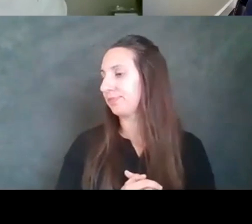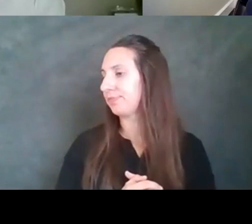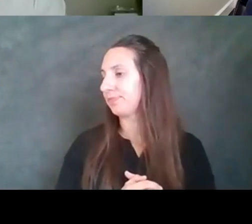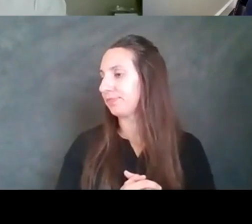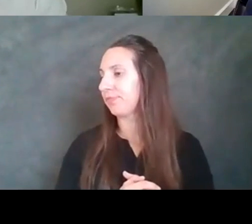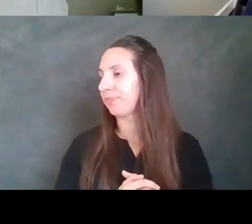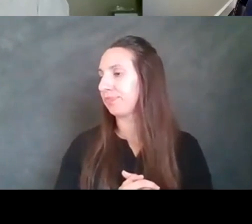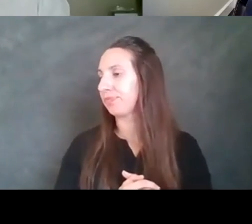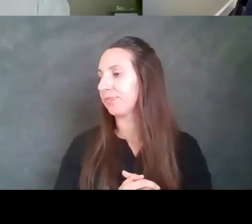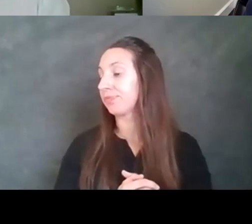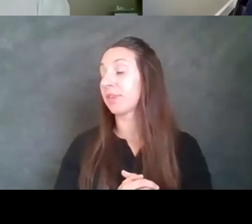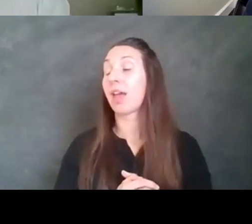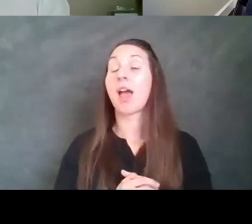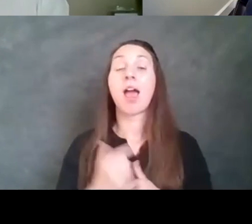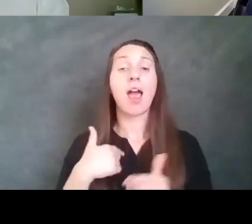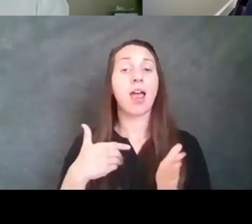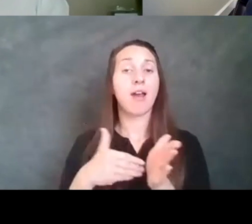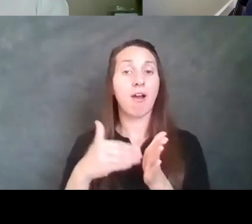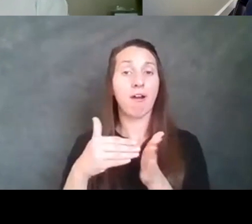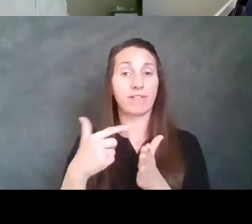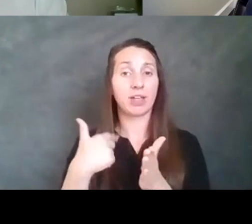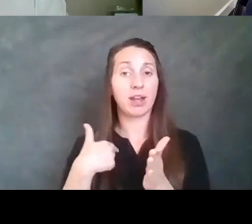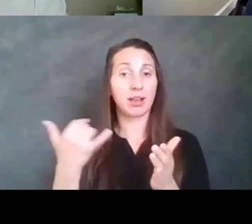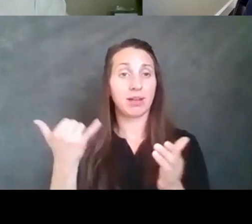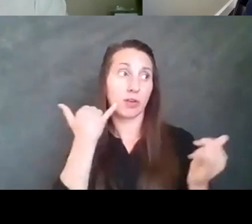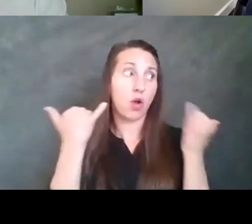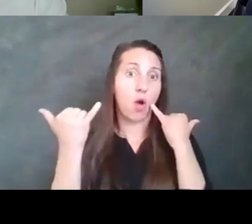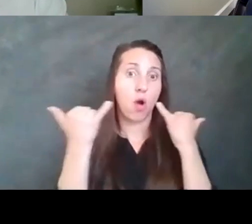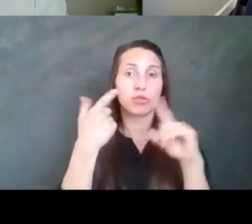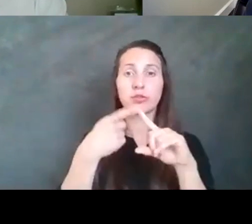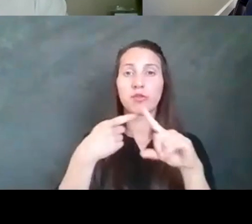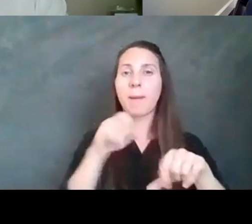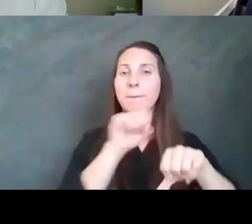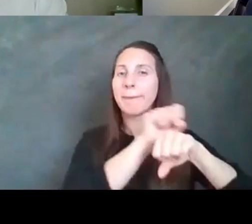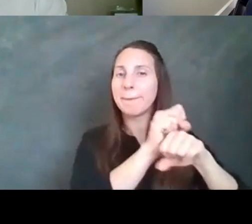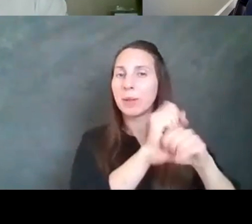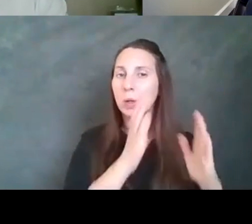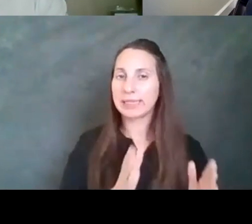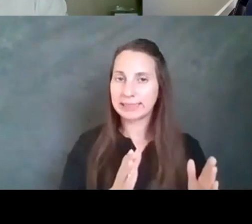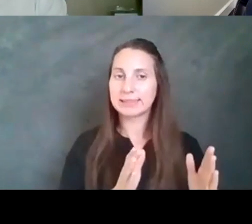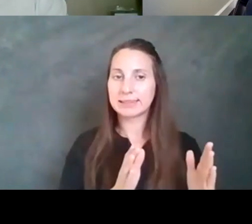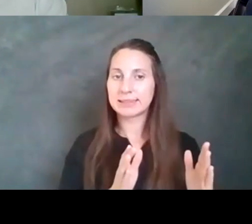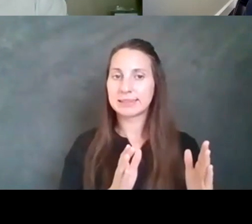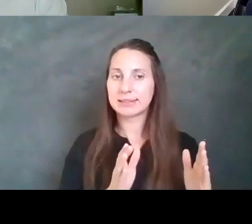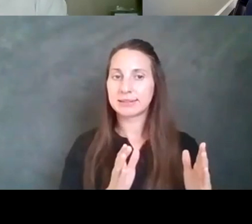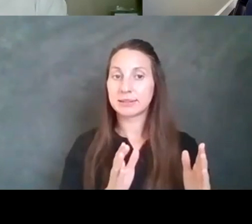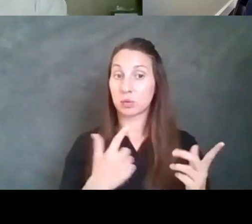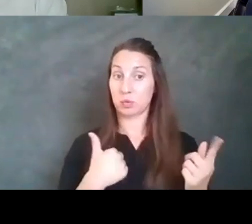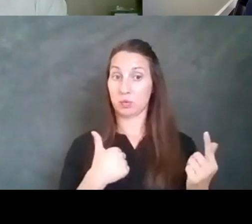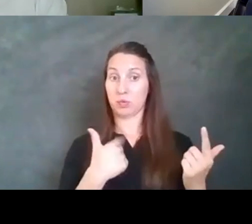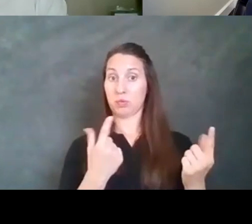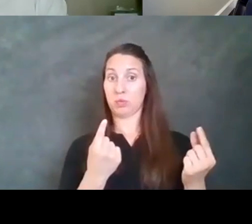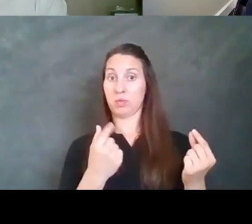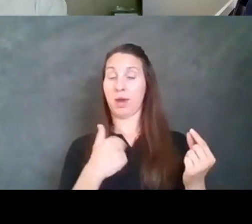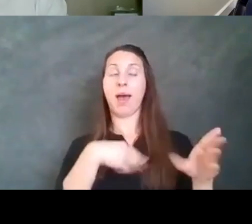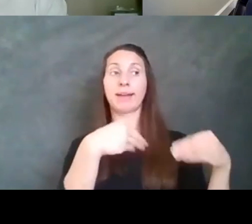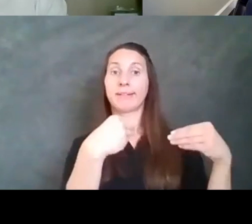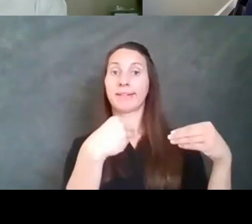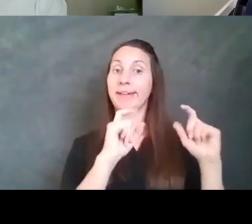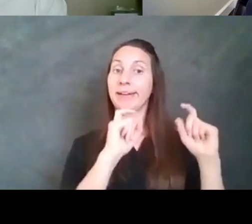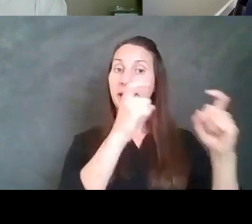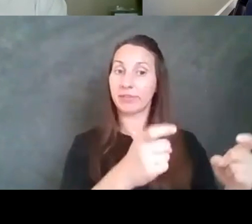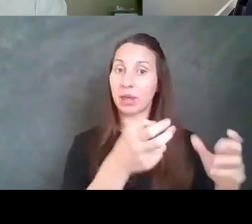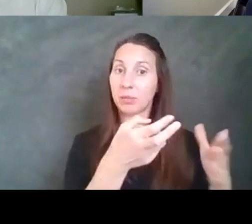frequently get calls from employees in the process, and what I do is I give them the resources on what to do. I tell them